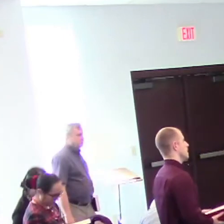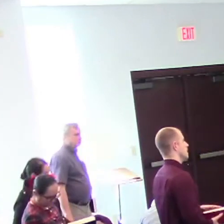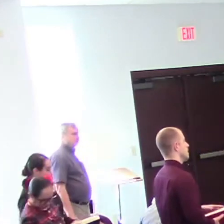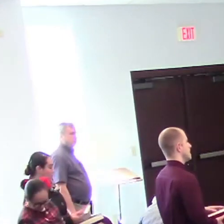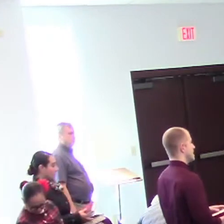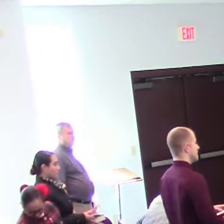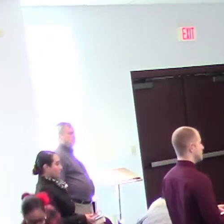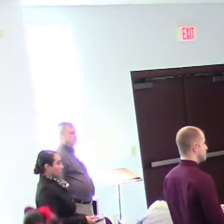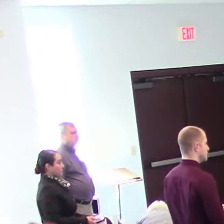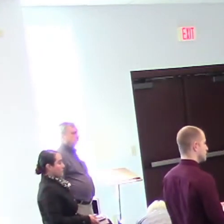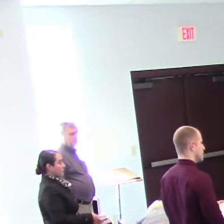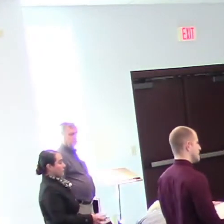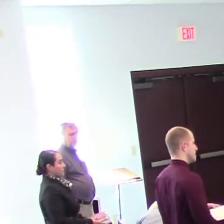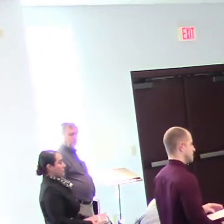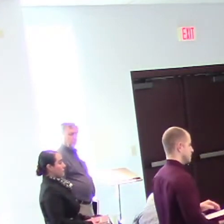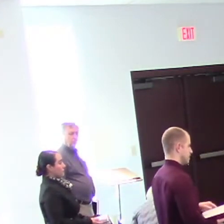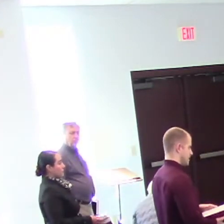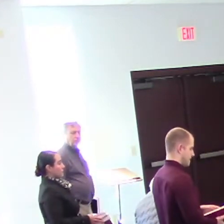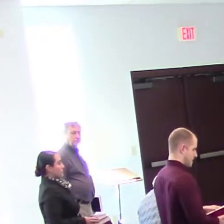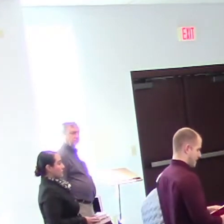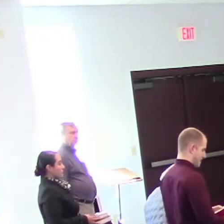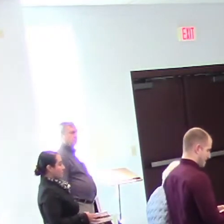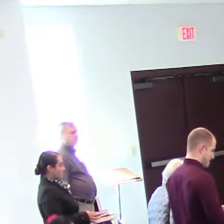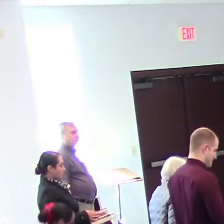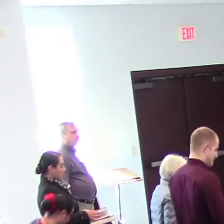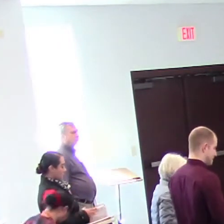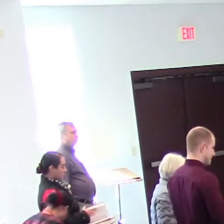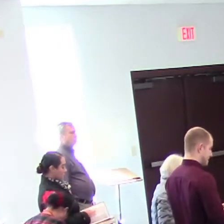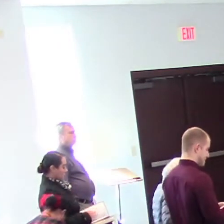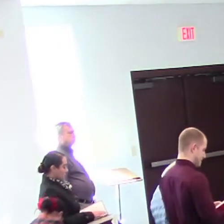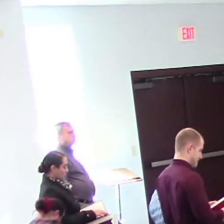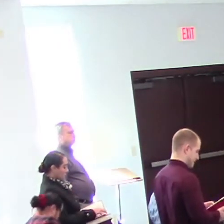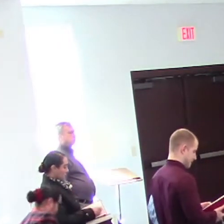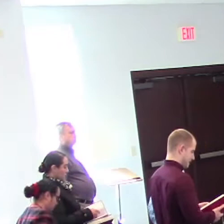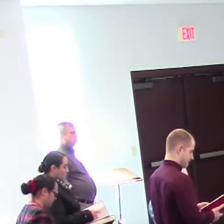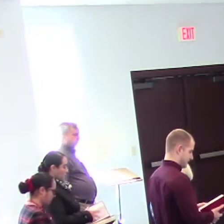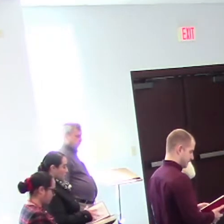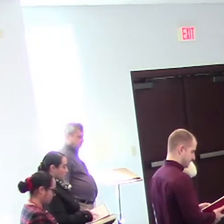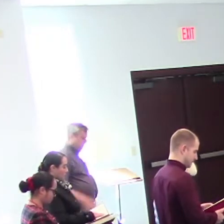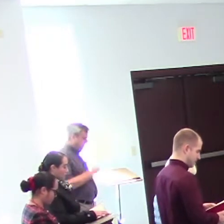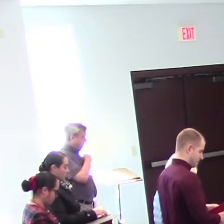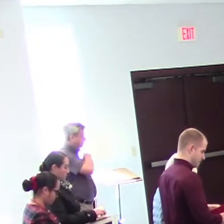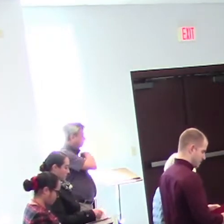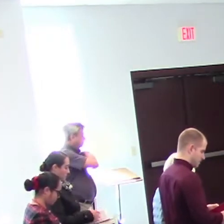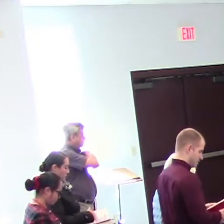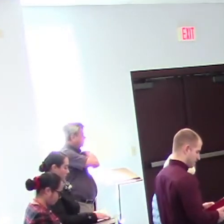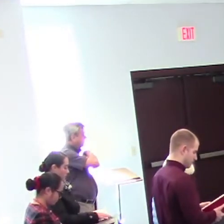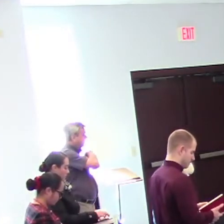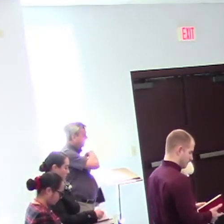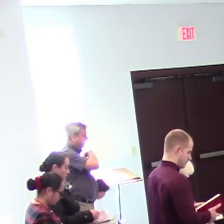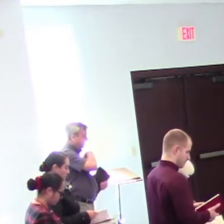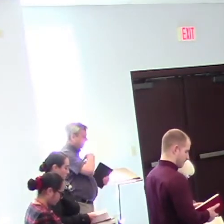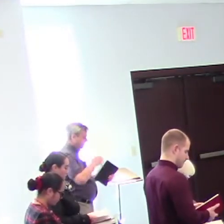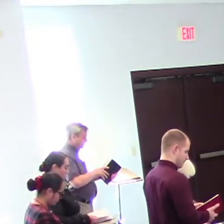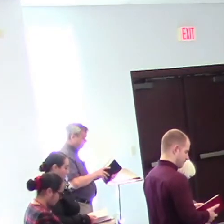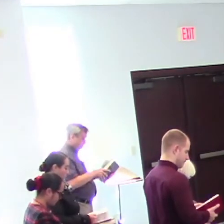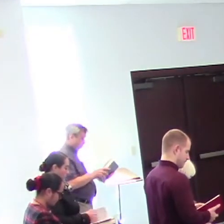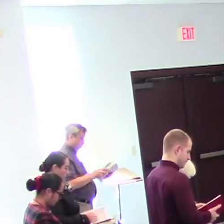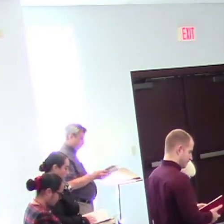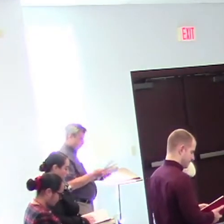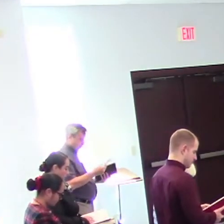Thank you. And this morning we will be in 1 Thessalonians chapter 5, verse 27. Again, that's 1 Thessalonians